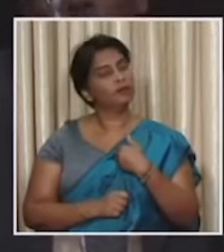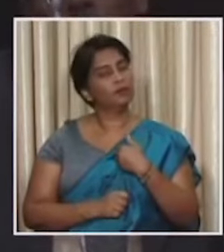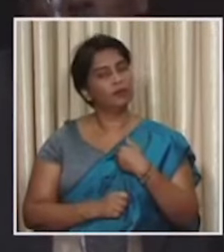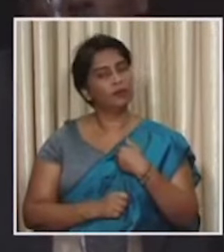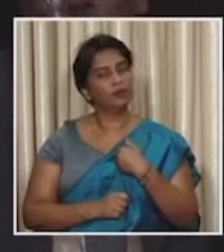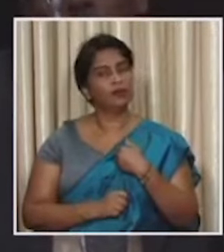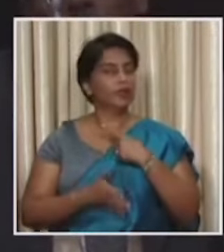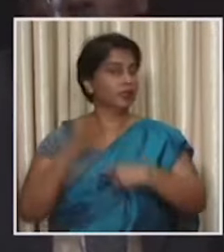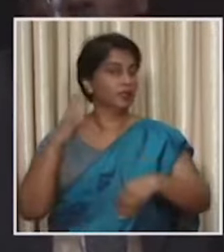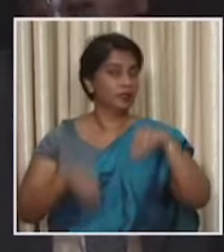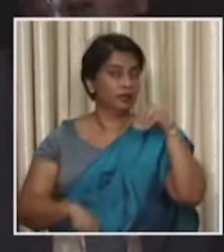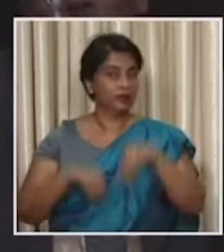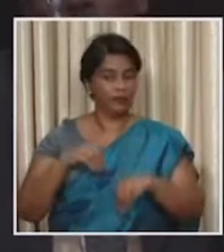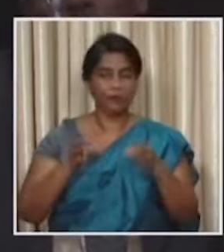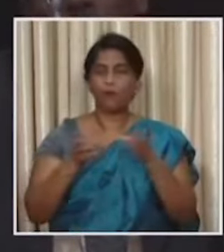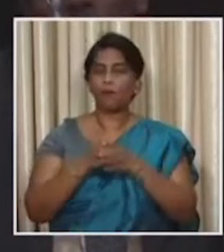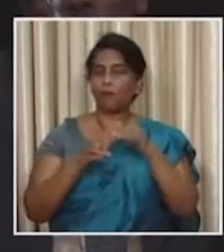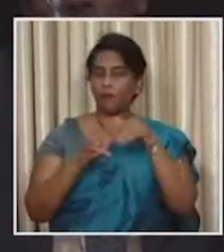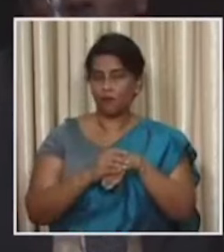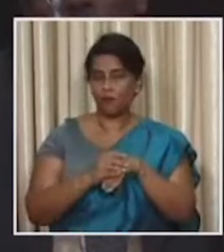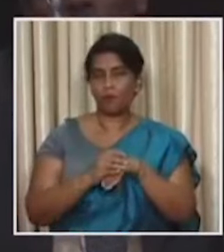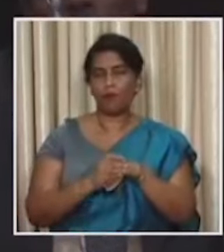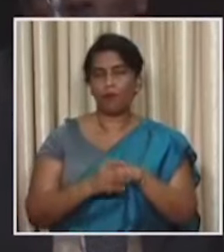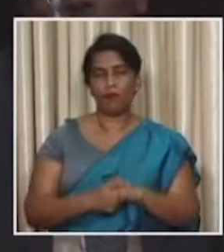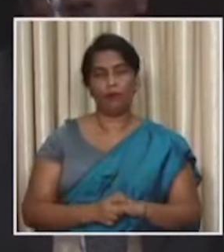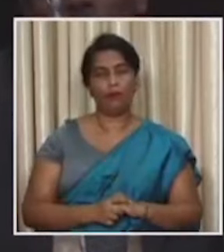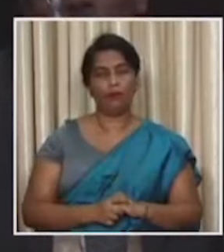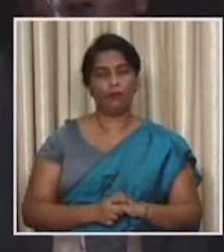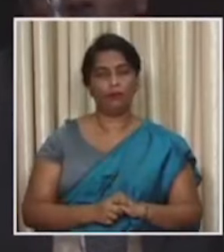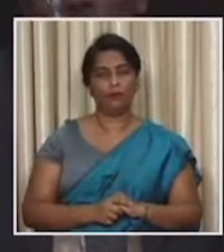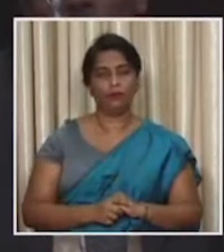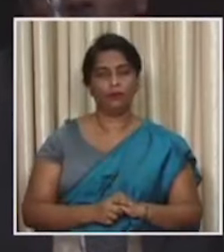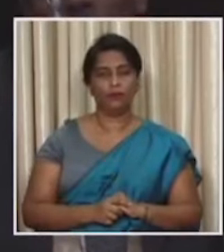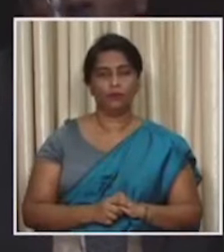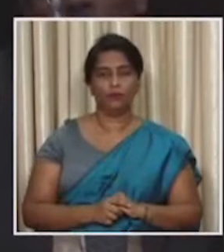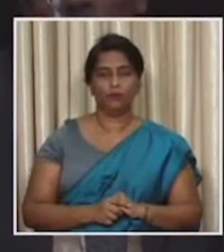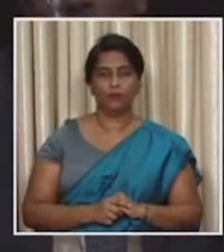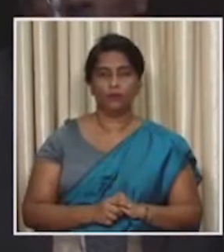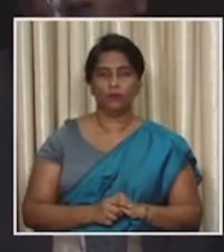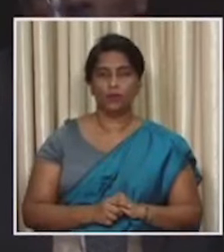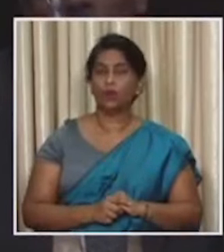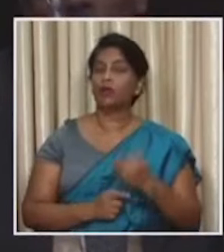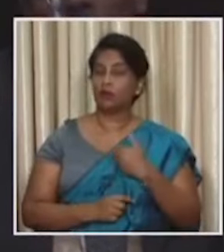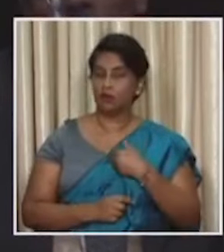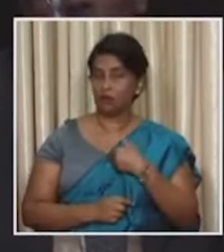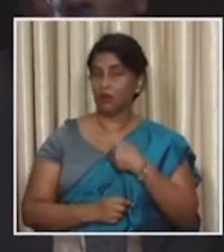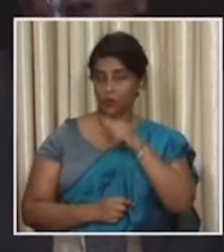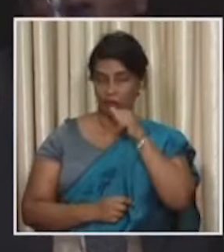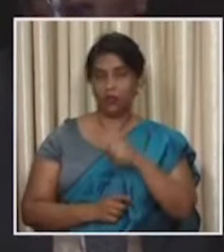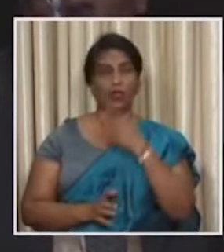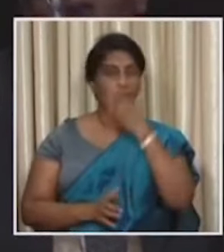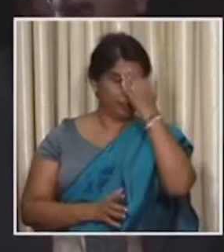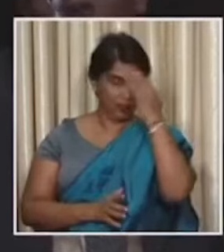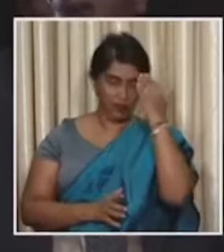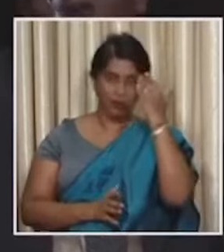in Parliament, and the Tamil National People's Front, the All Ceylon Tamil Congress, which is the oldest Tamil political party in Sri